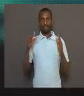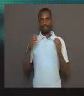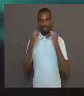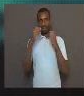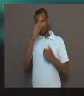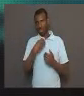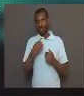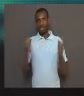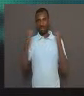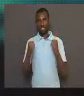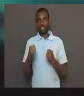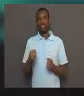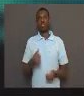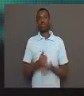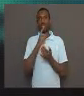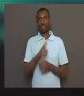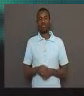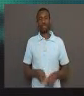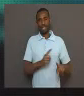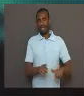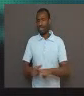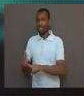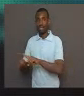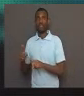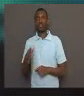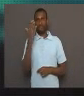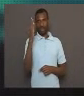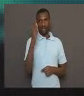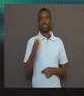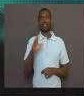There are many different types of calorimeter.